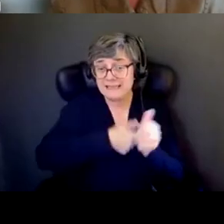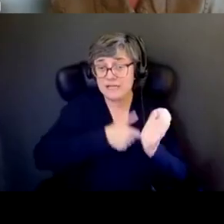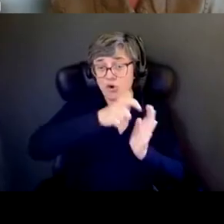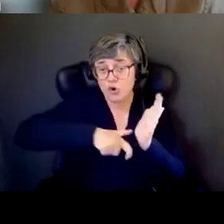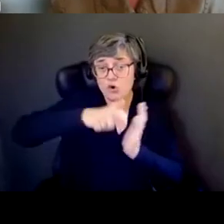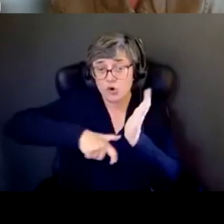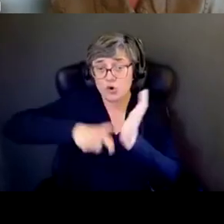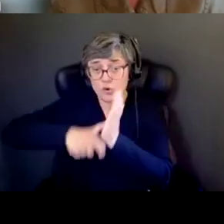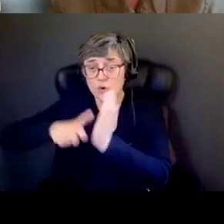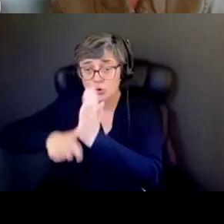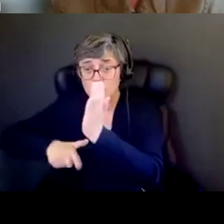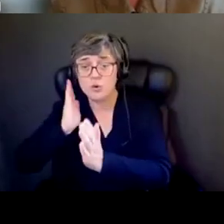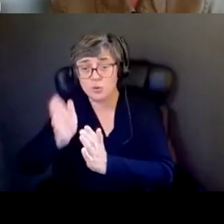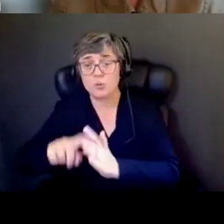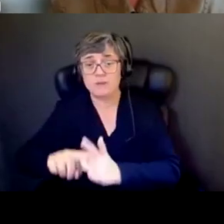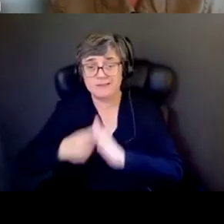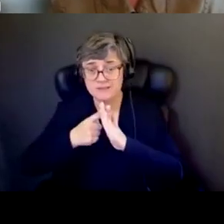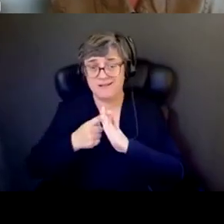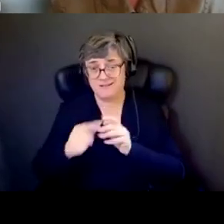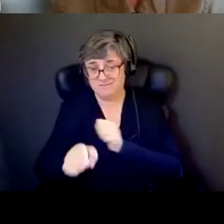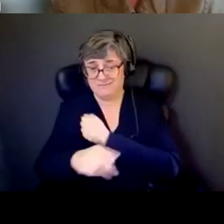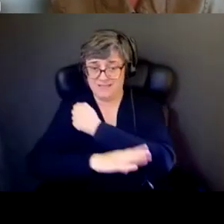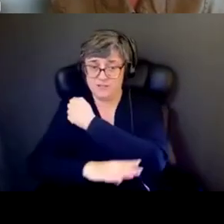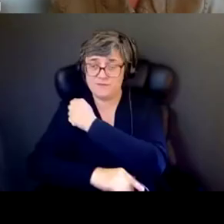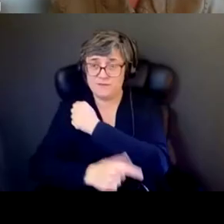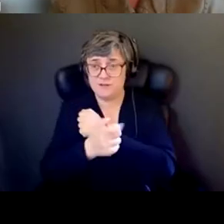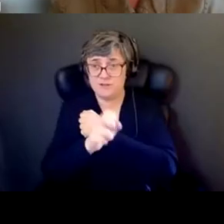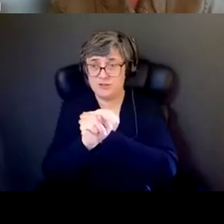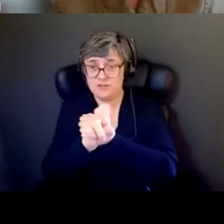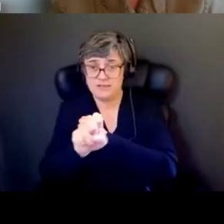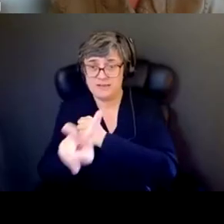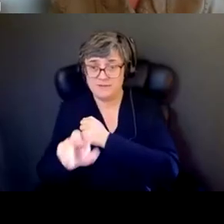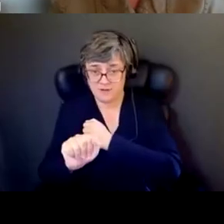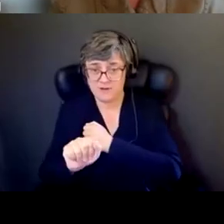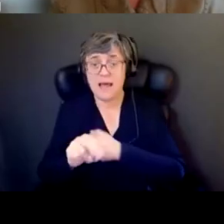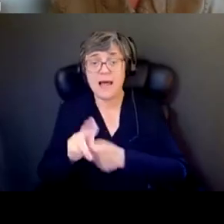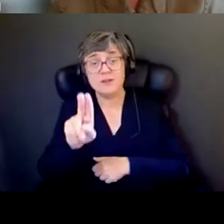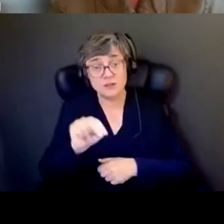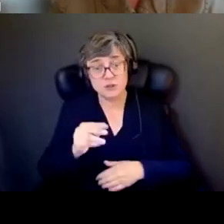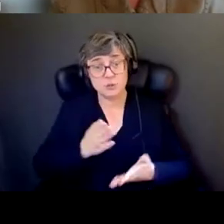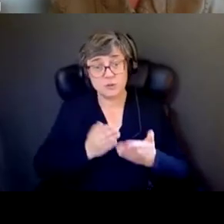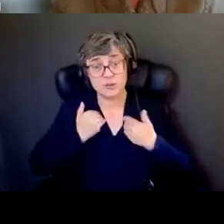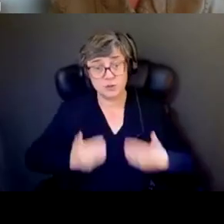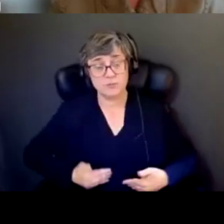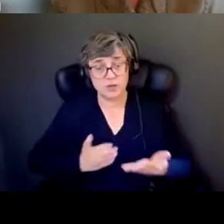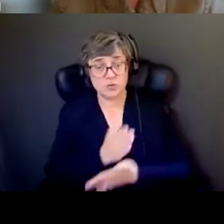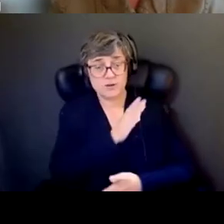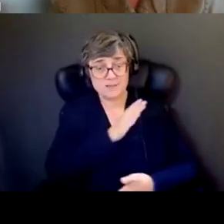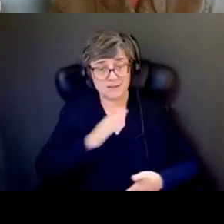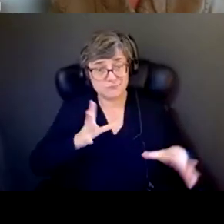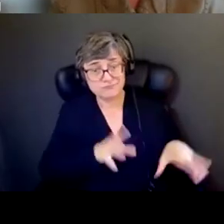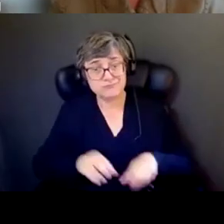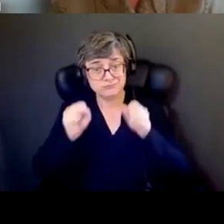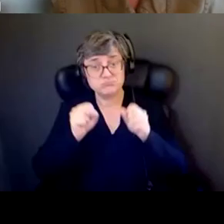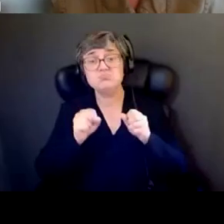it. Um, Cautiously supportive. I think there's still some a protection gap, and I really